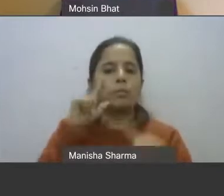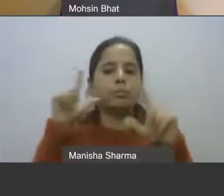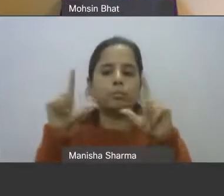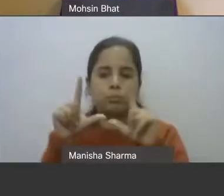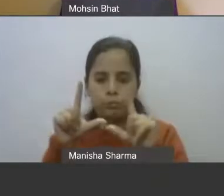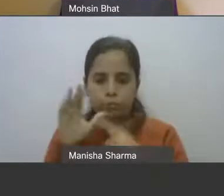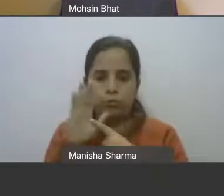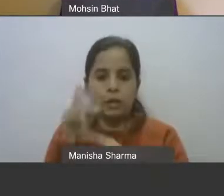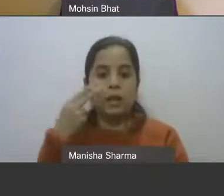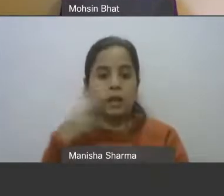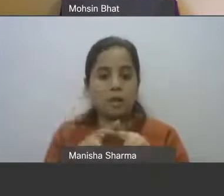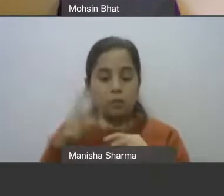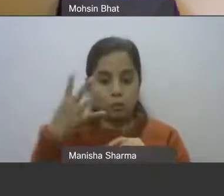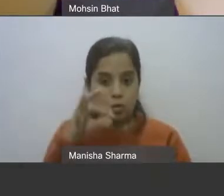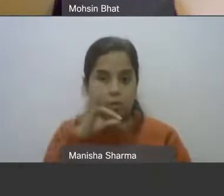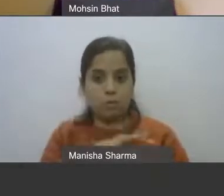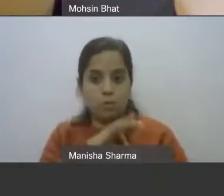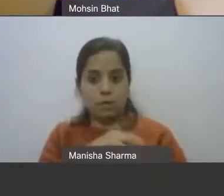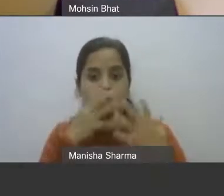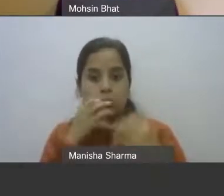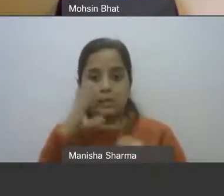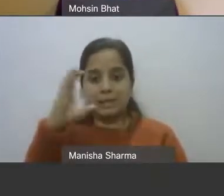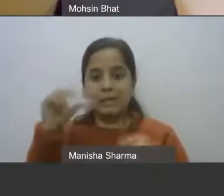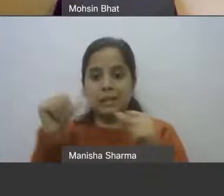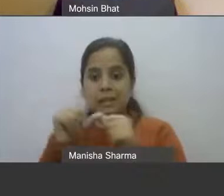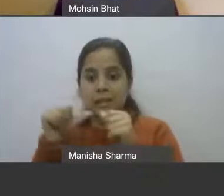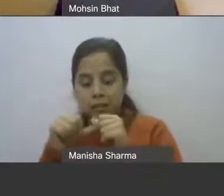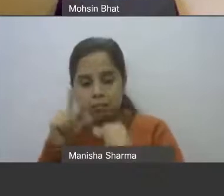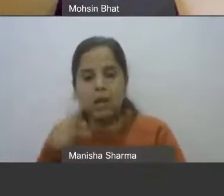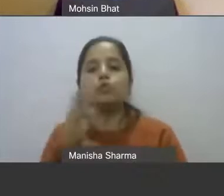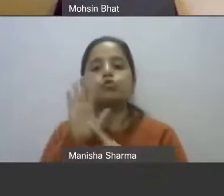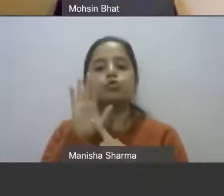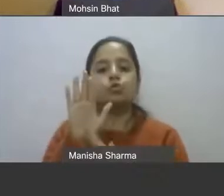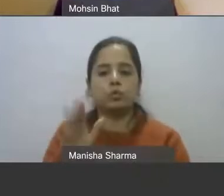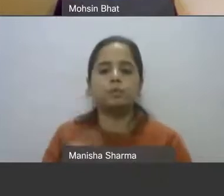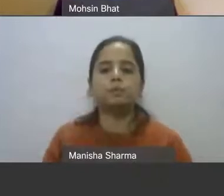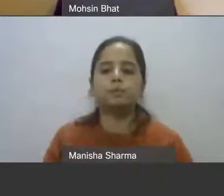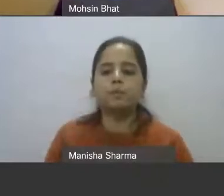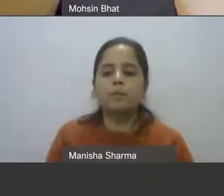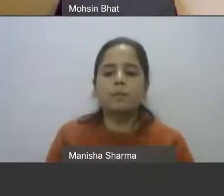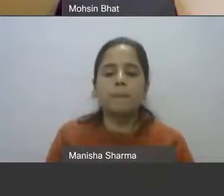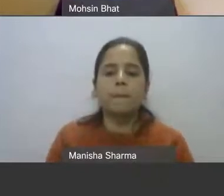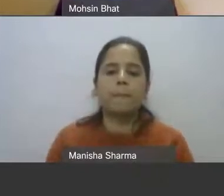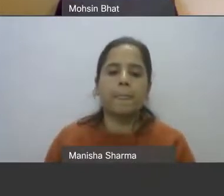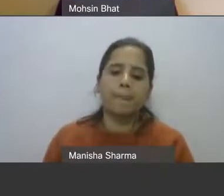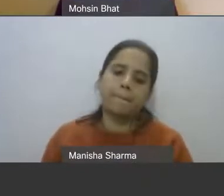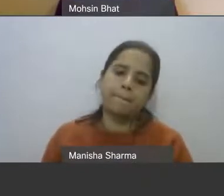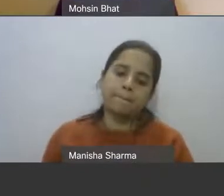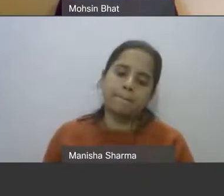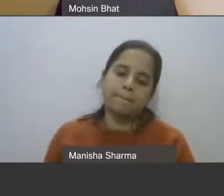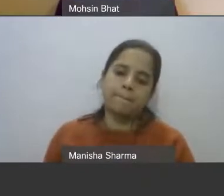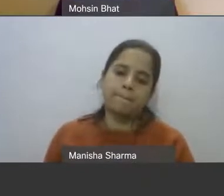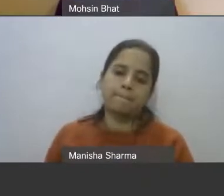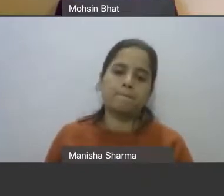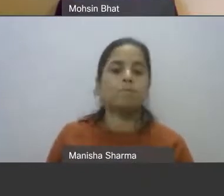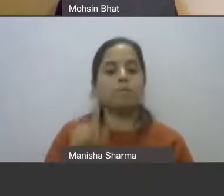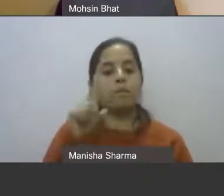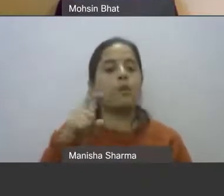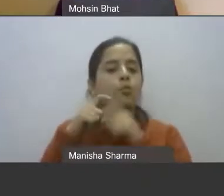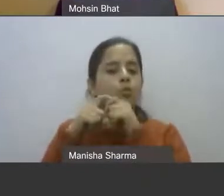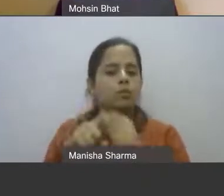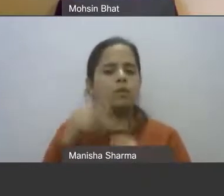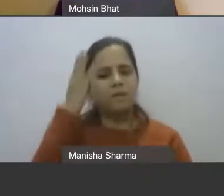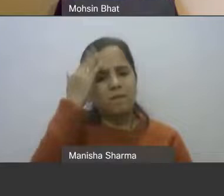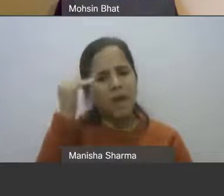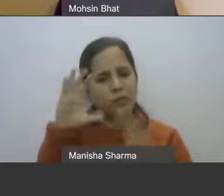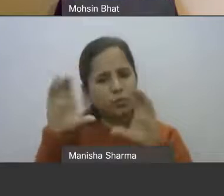you need to avail the benefit of the CAA. Now, the first question is, of course, why these groups